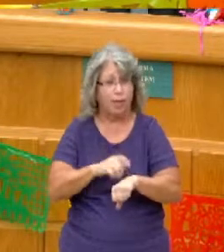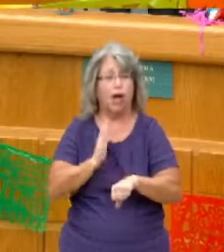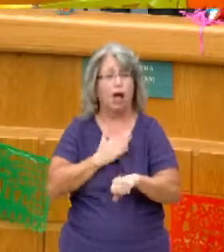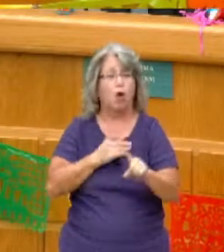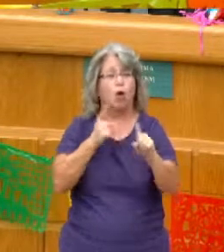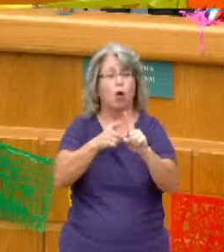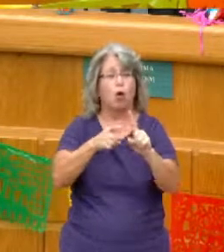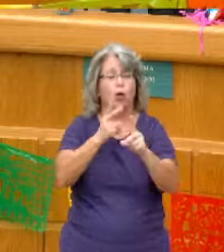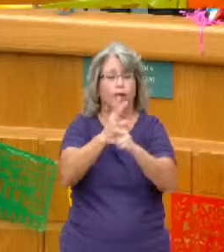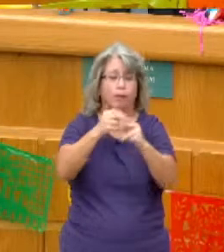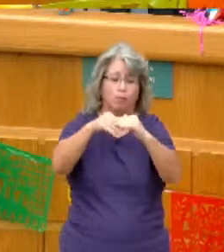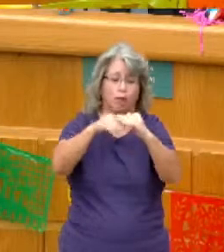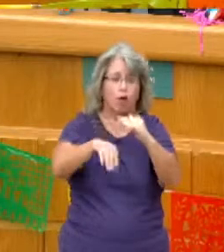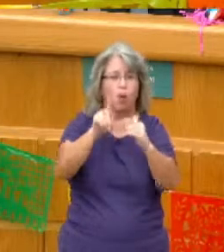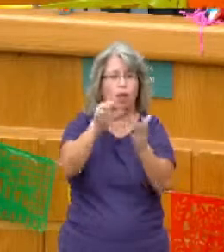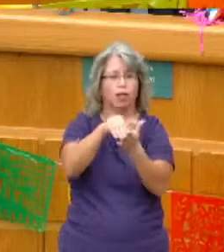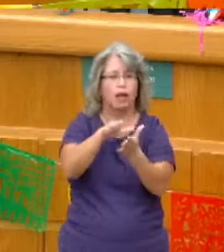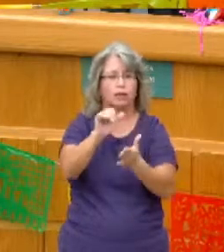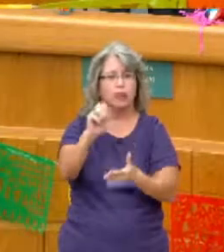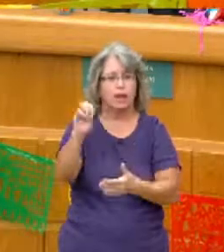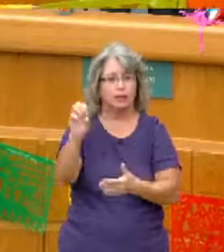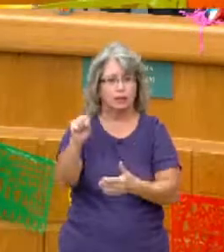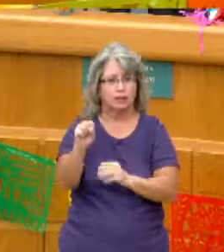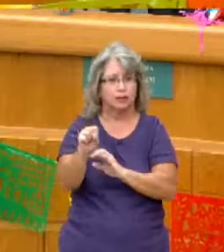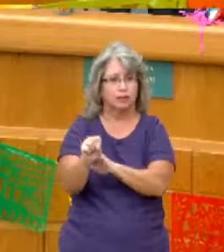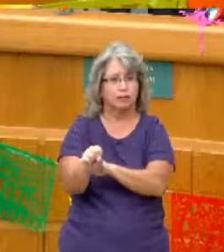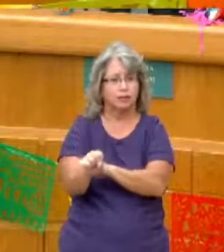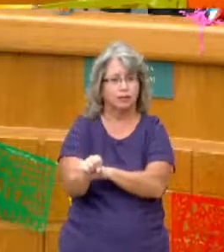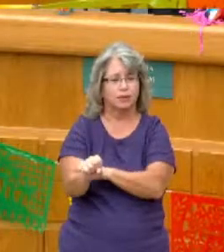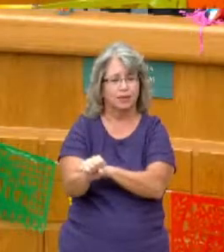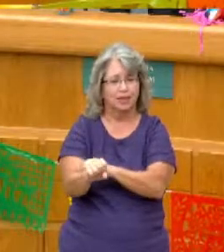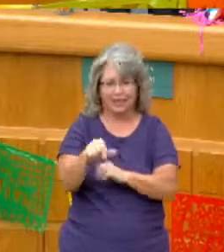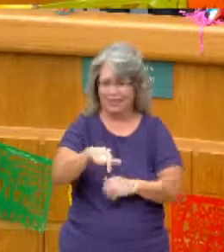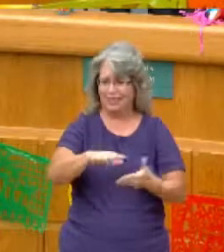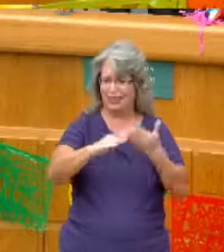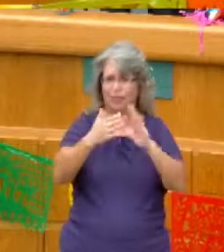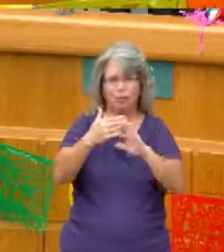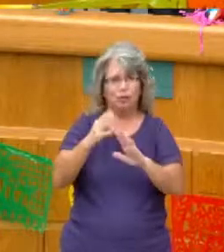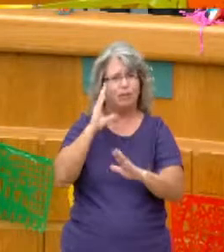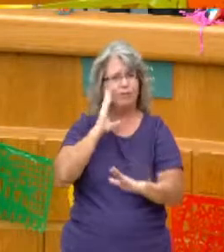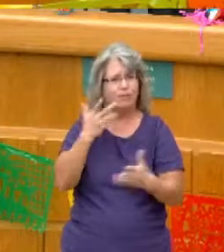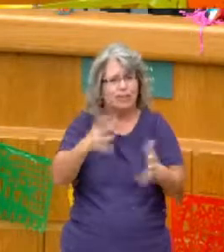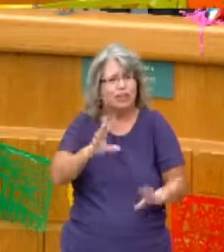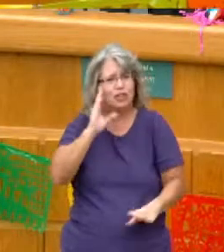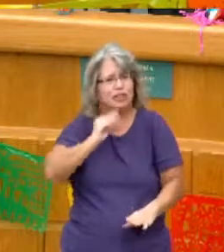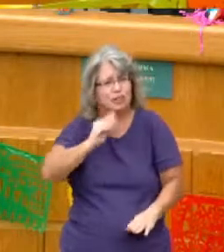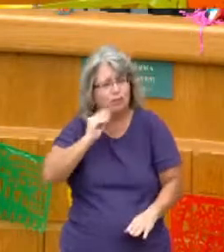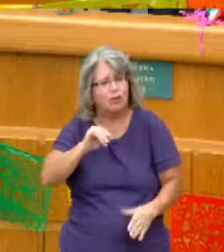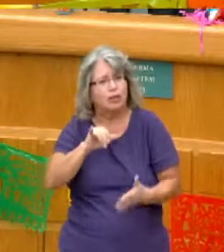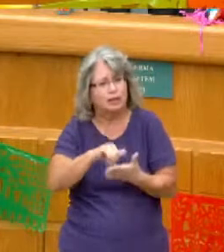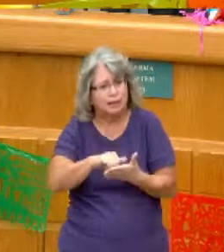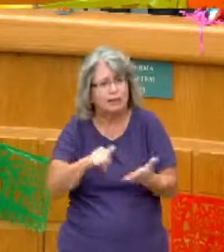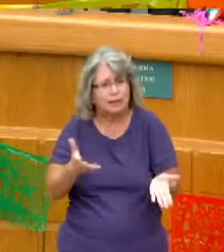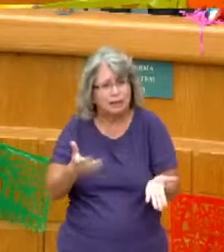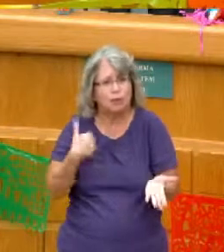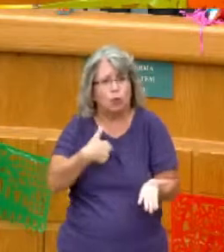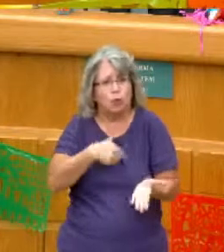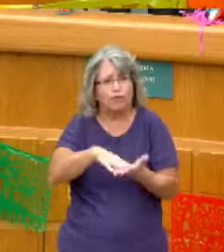cases. We, as a community, have gone through this before and have learned how to bring these spikes